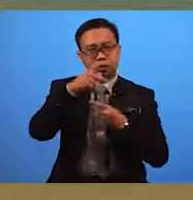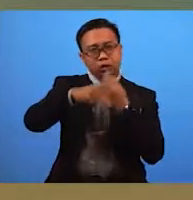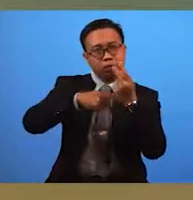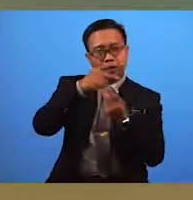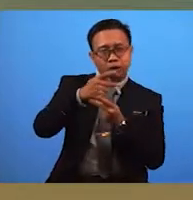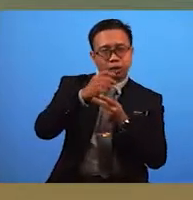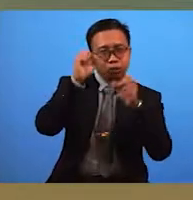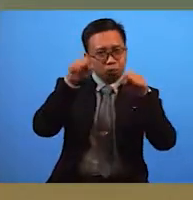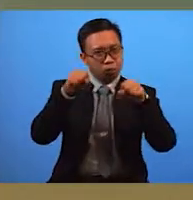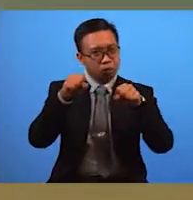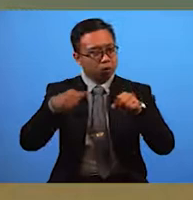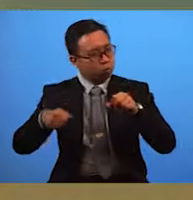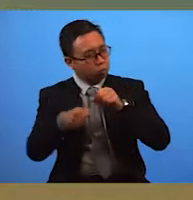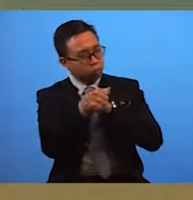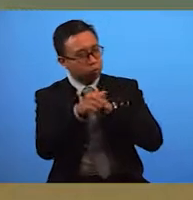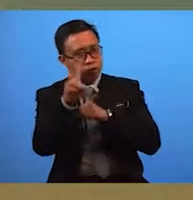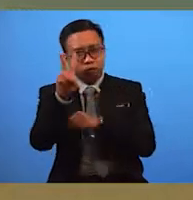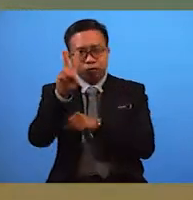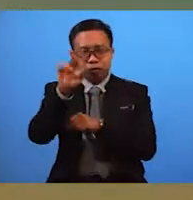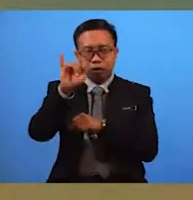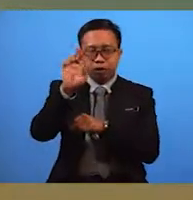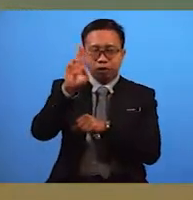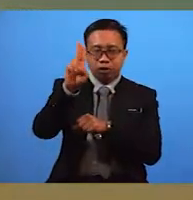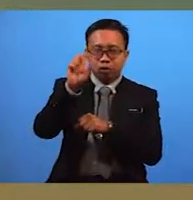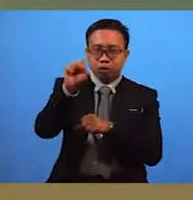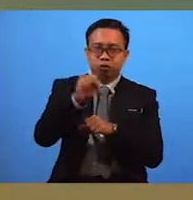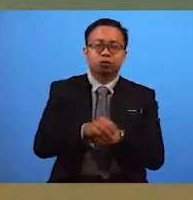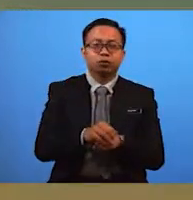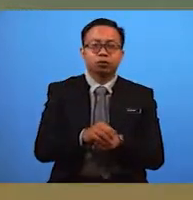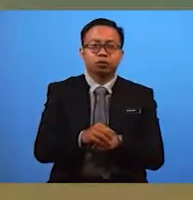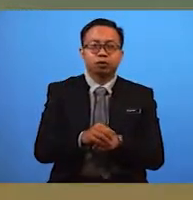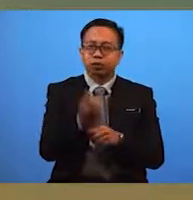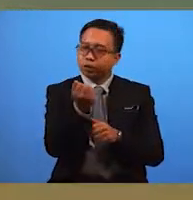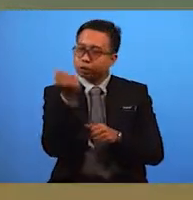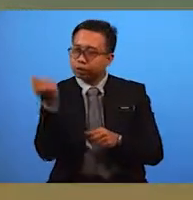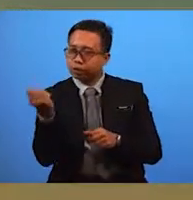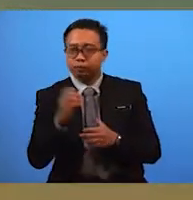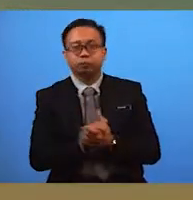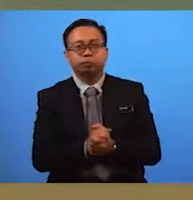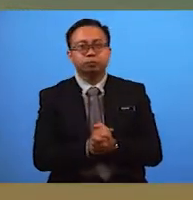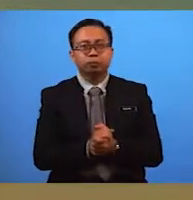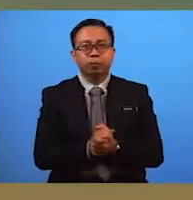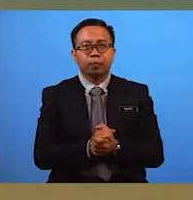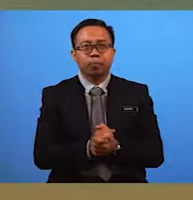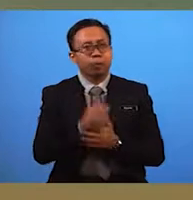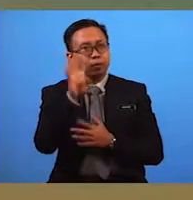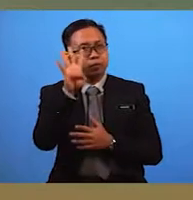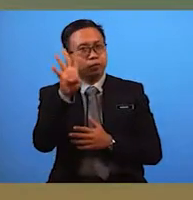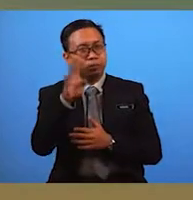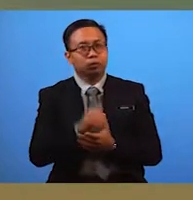kill bacteria and virus that might be on items and surfaces. Number 4.